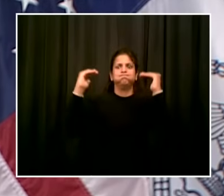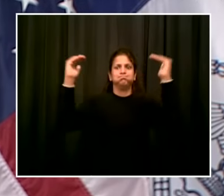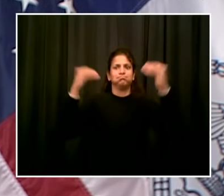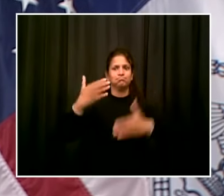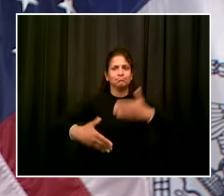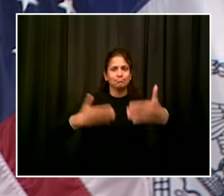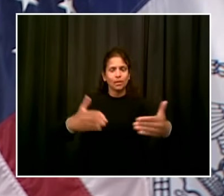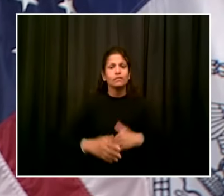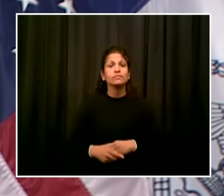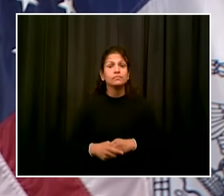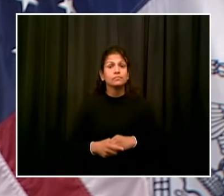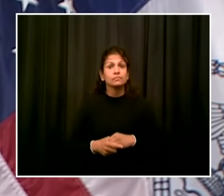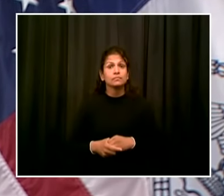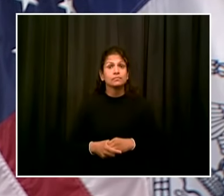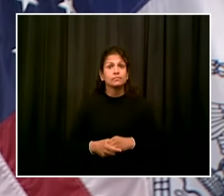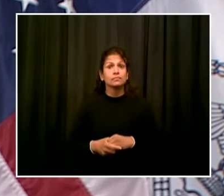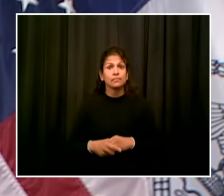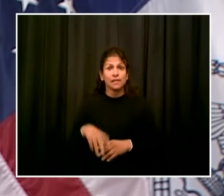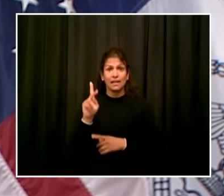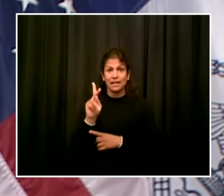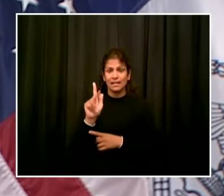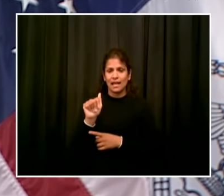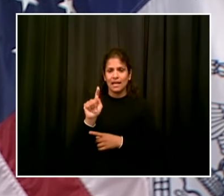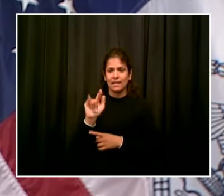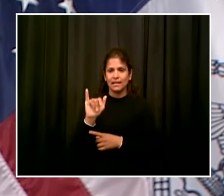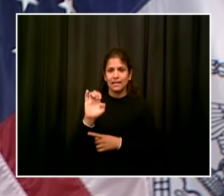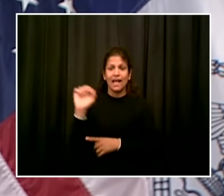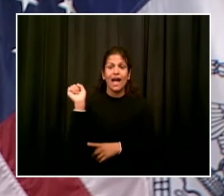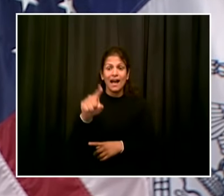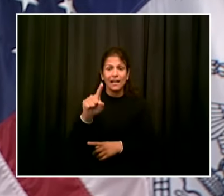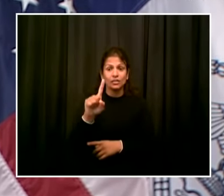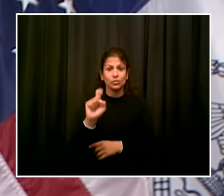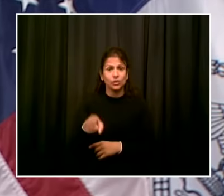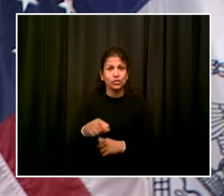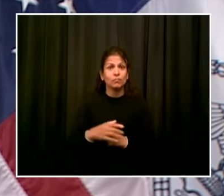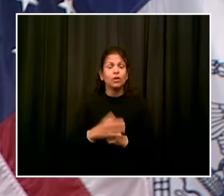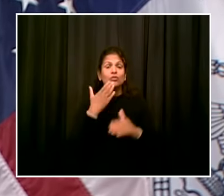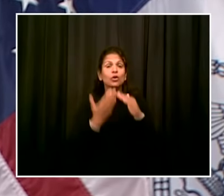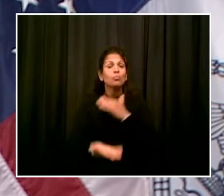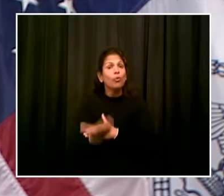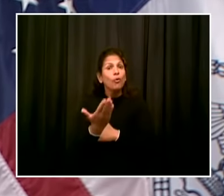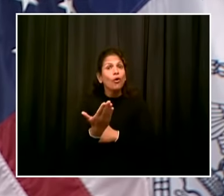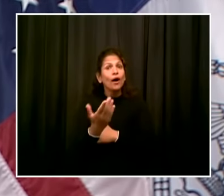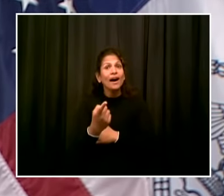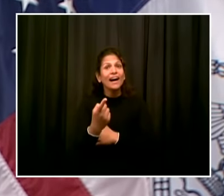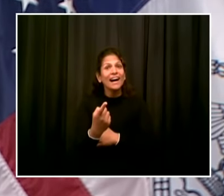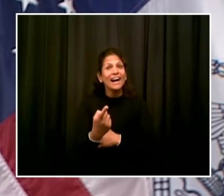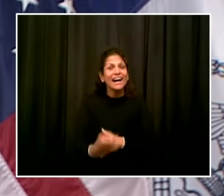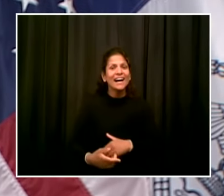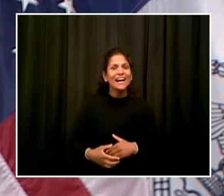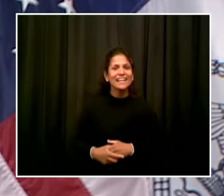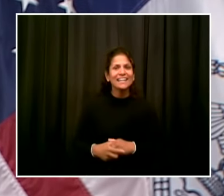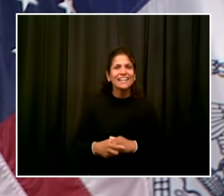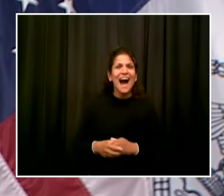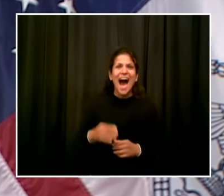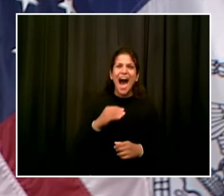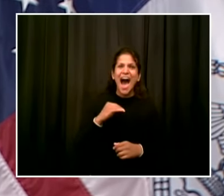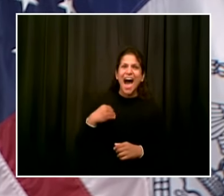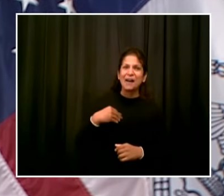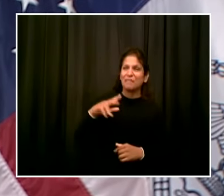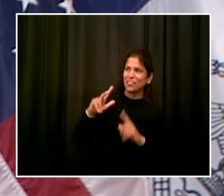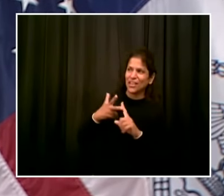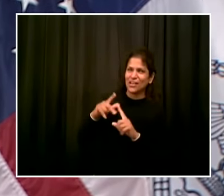Journal. Hey, good morning. I think this is the three-hole position. Usually is that the best hitter? Very good, Katie. Katie,